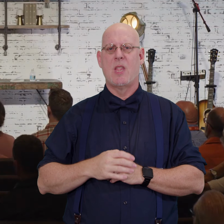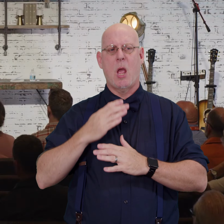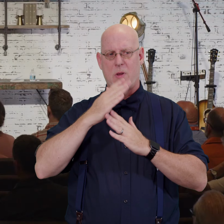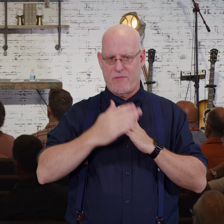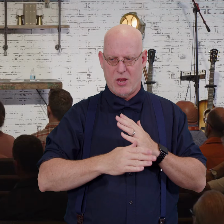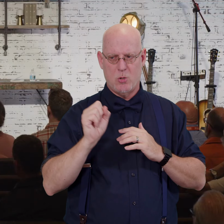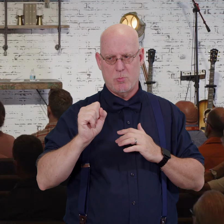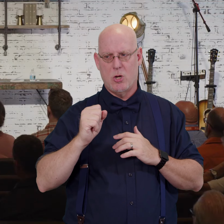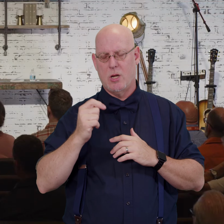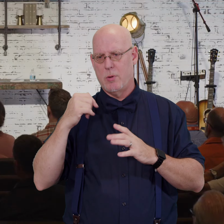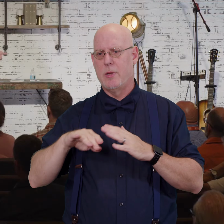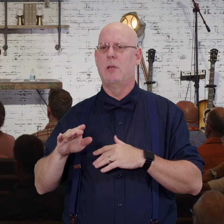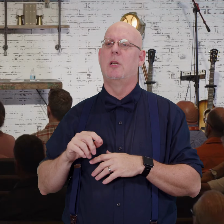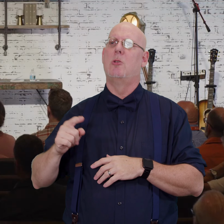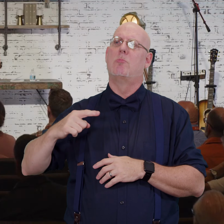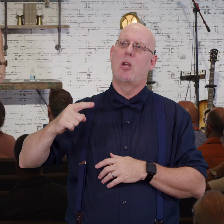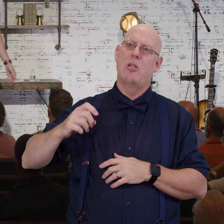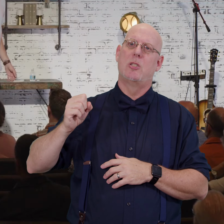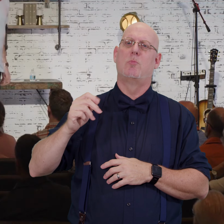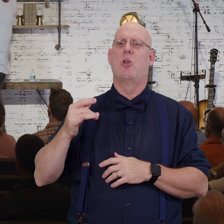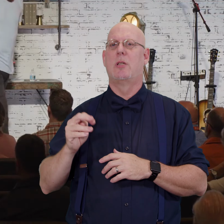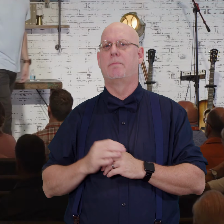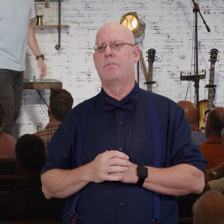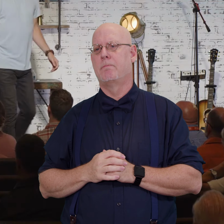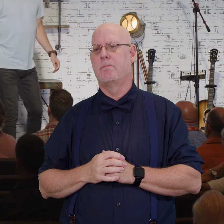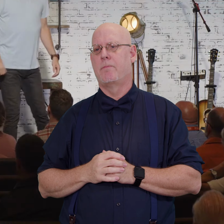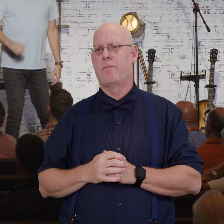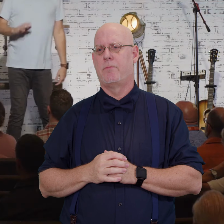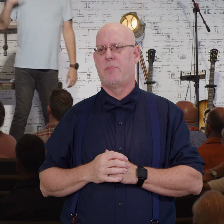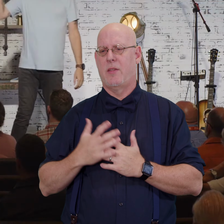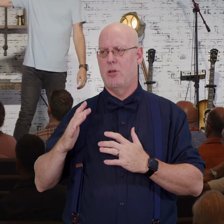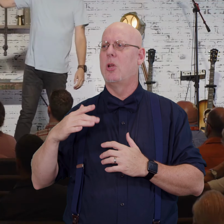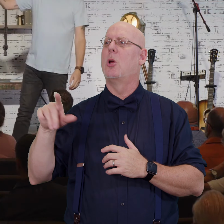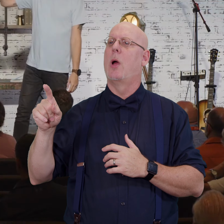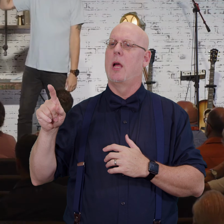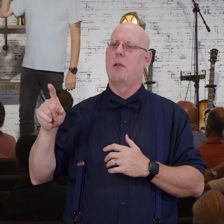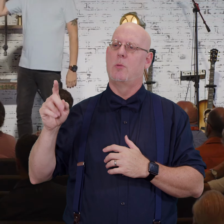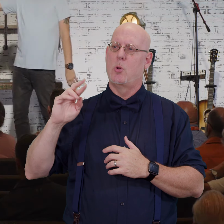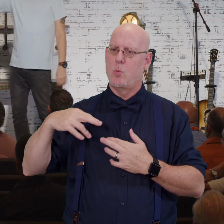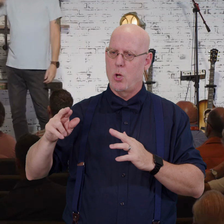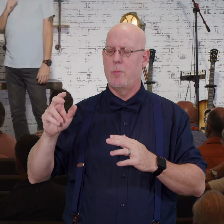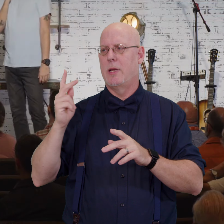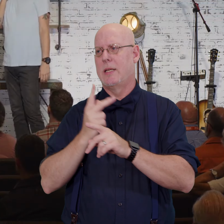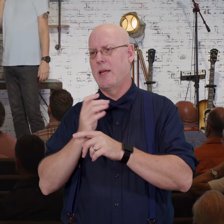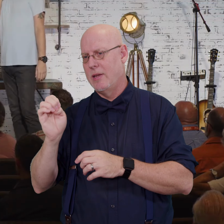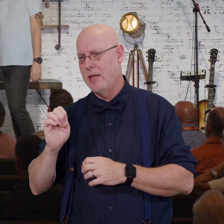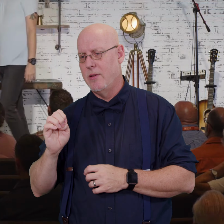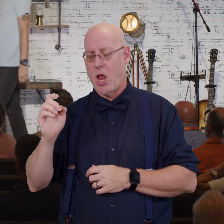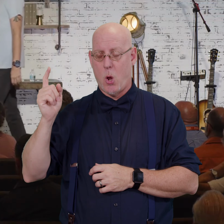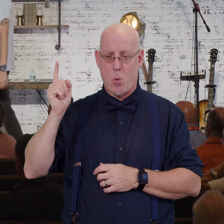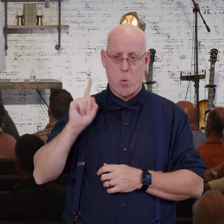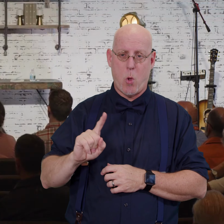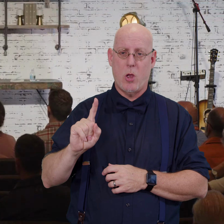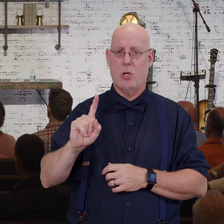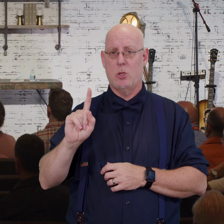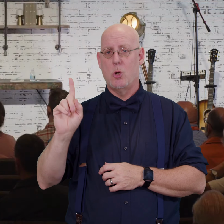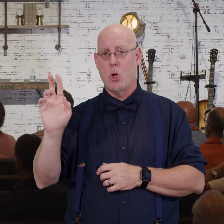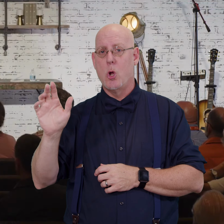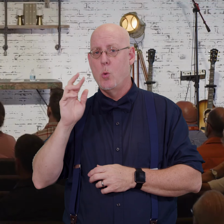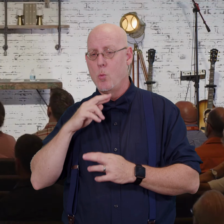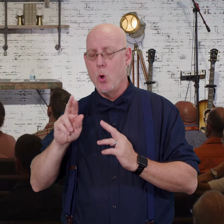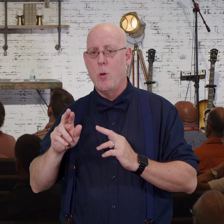up with Spurgeon, and I'll be in there. So I start to brush Spurgeon's teeth. Finish up. I'm like, hey, buddy, go back in your room now. I got to take care of Evie. And I walk into Evie's